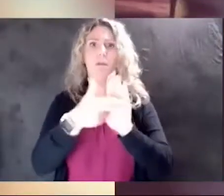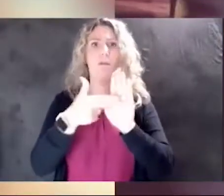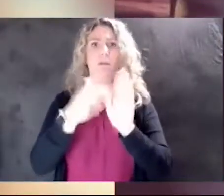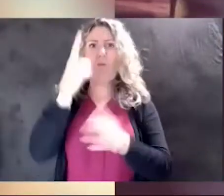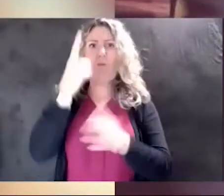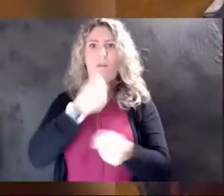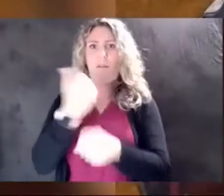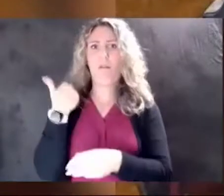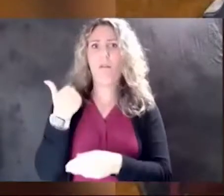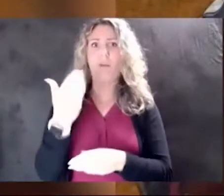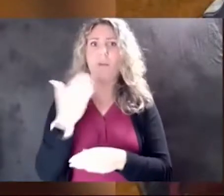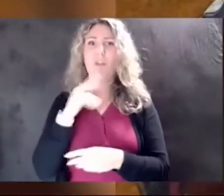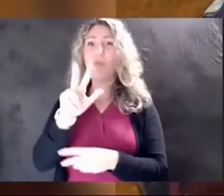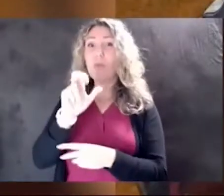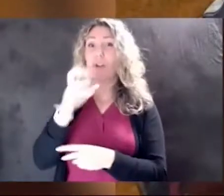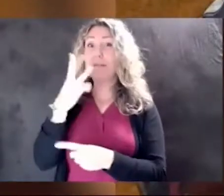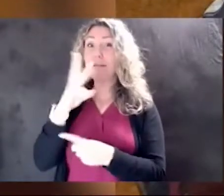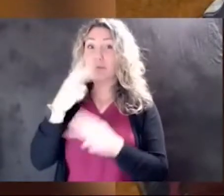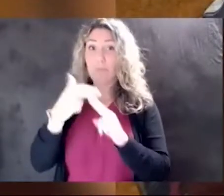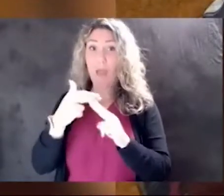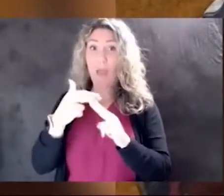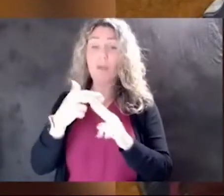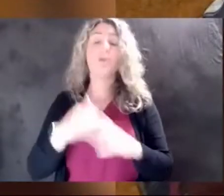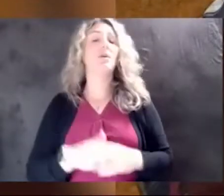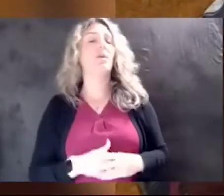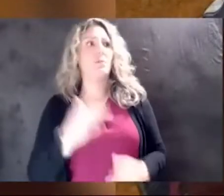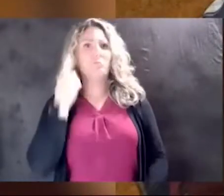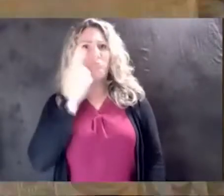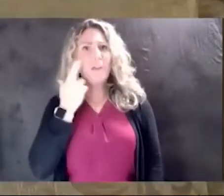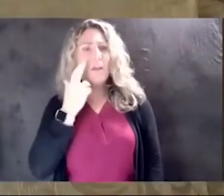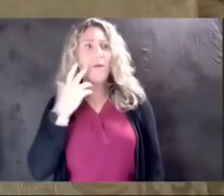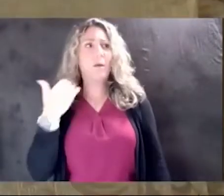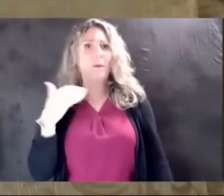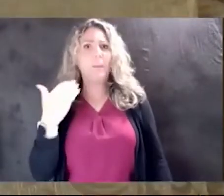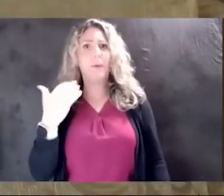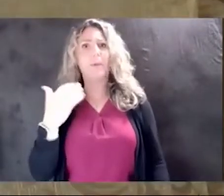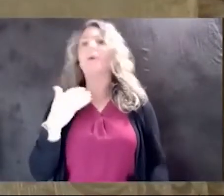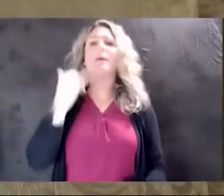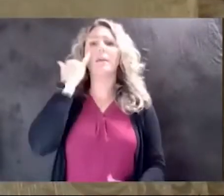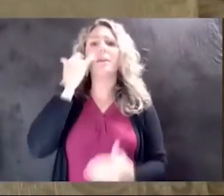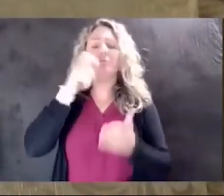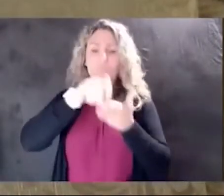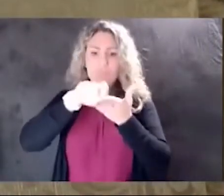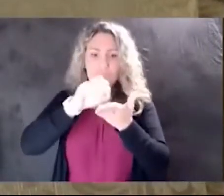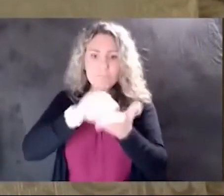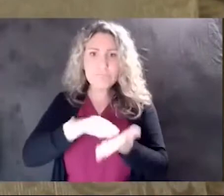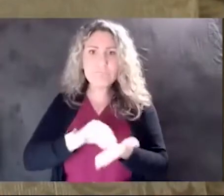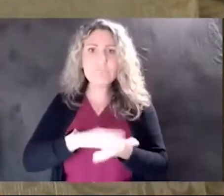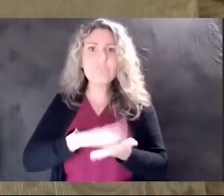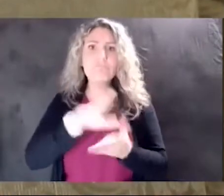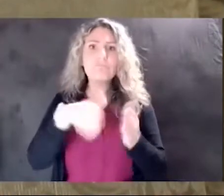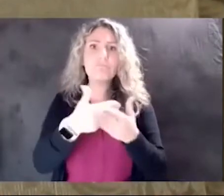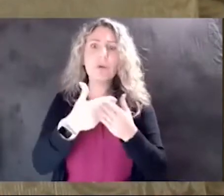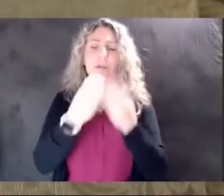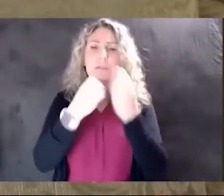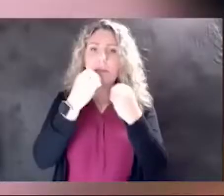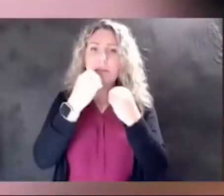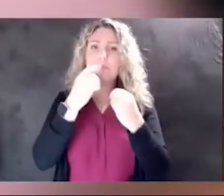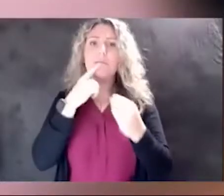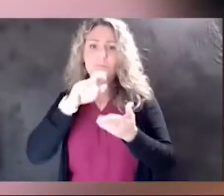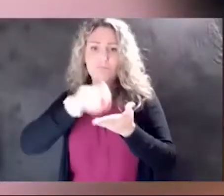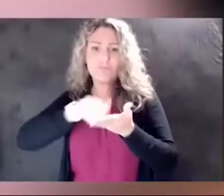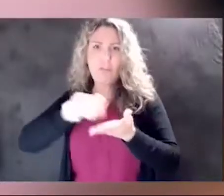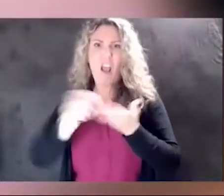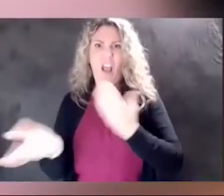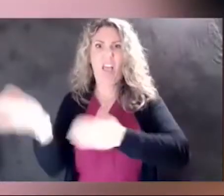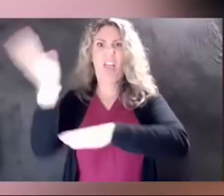316 pounds. I realized that if I did a journal on my eating, I would be writing all day long. I